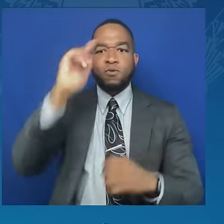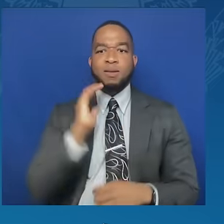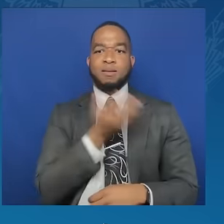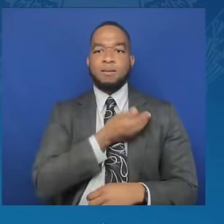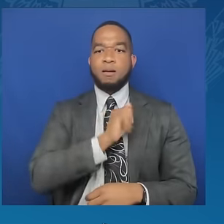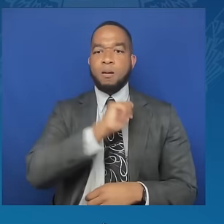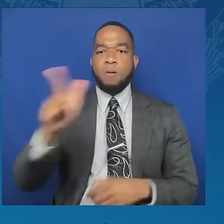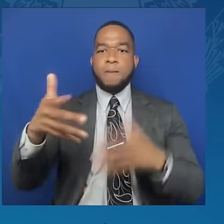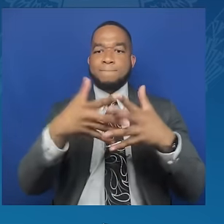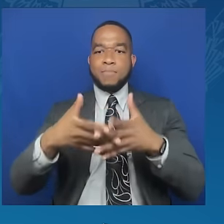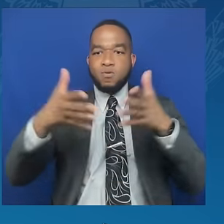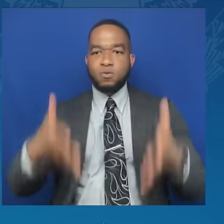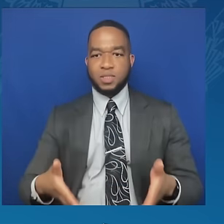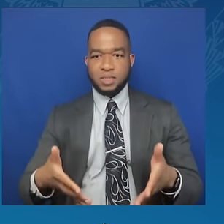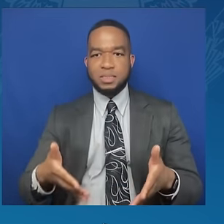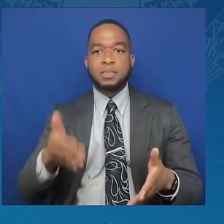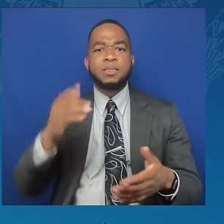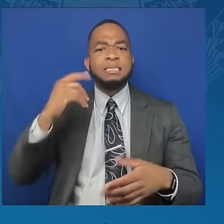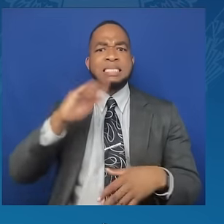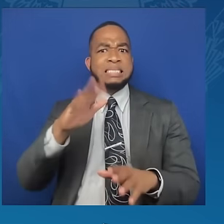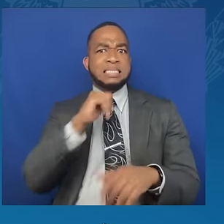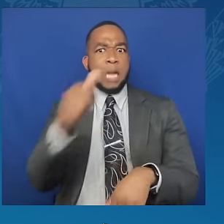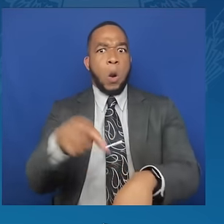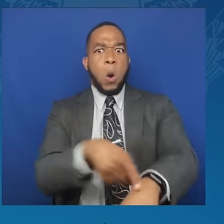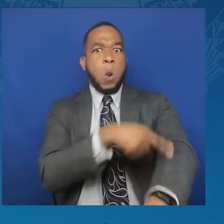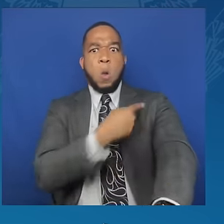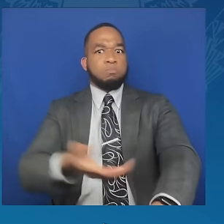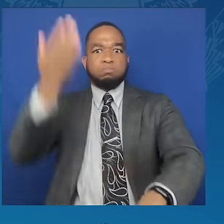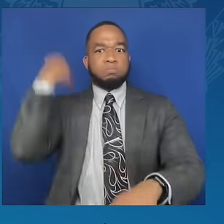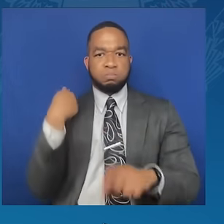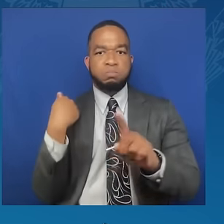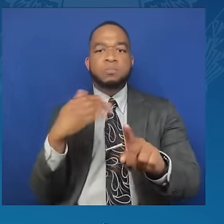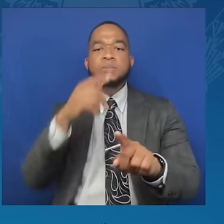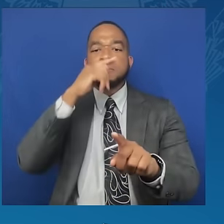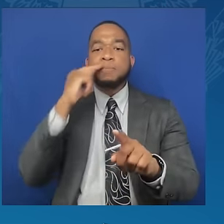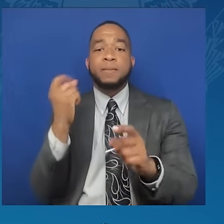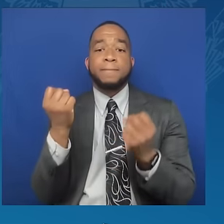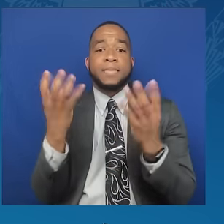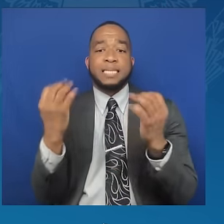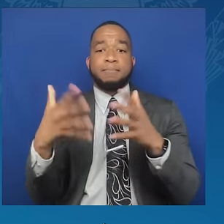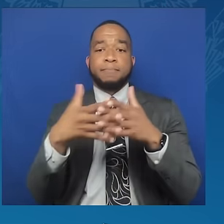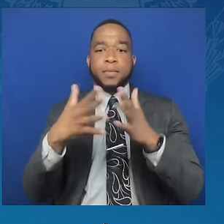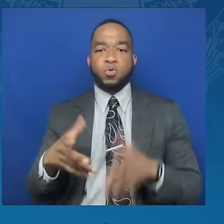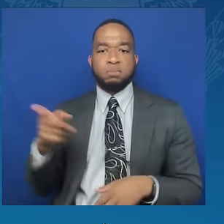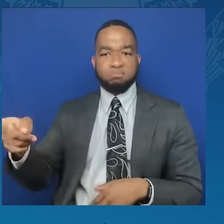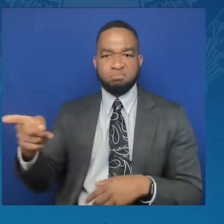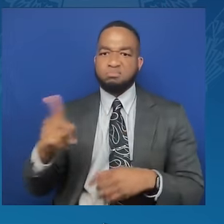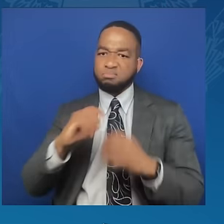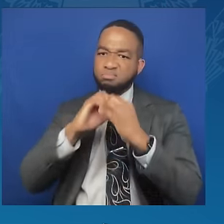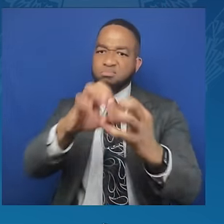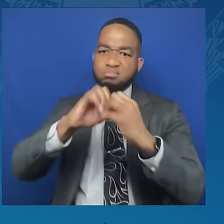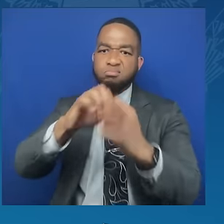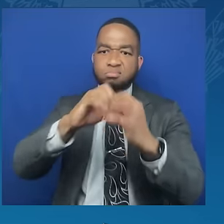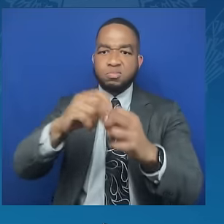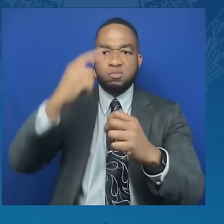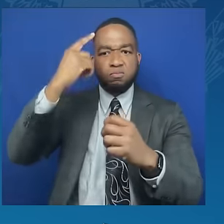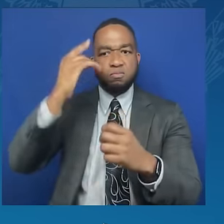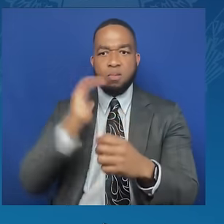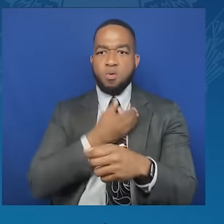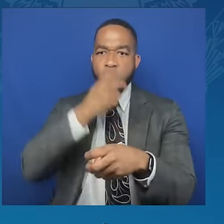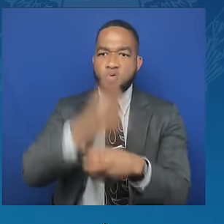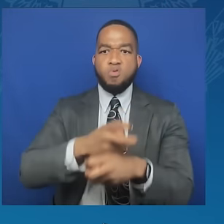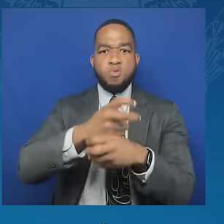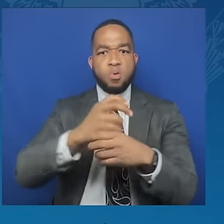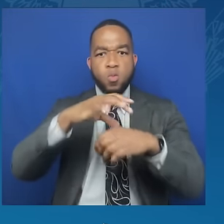freedoms, and then fought brutal battles here at home for their own rights and freedoms. Americans